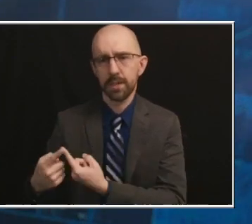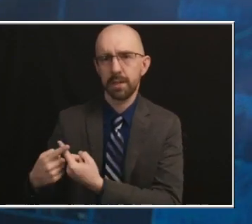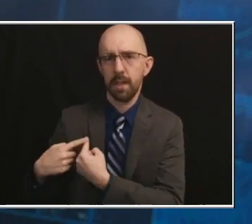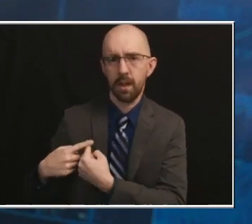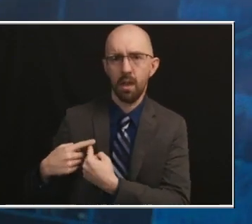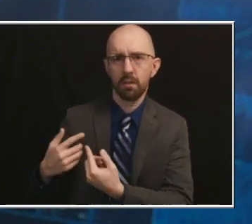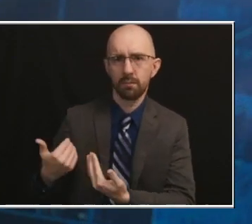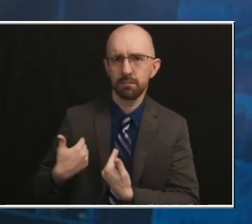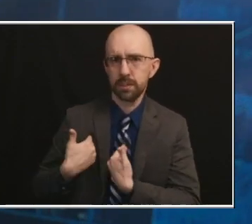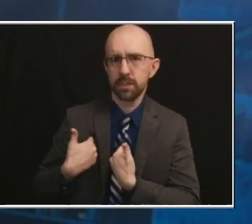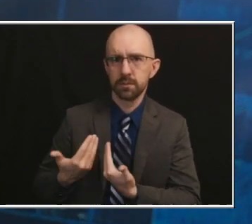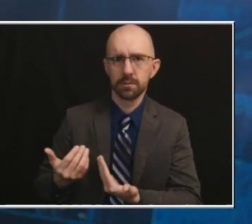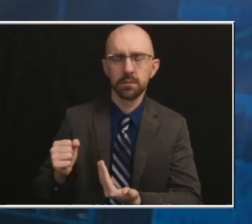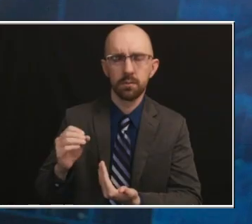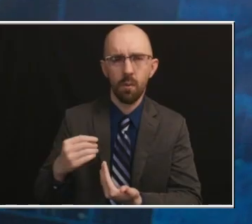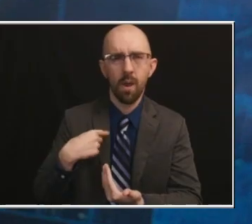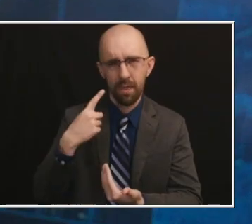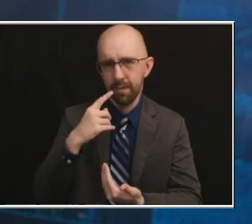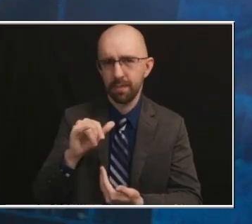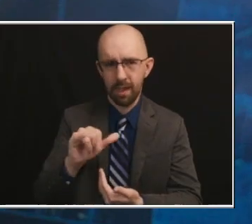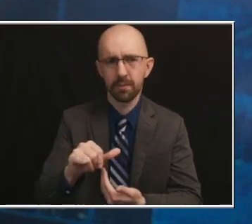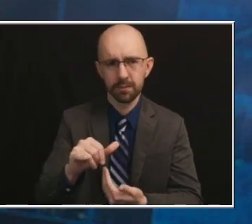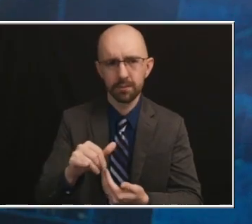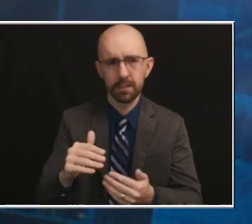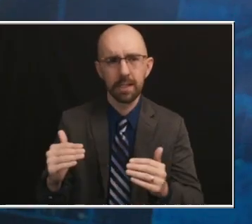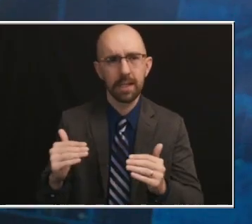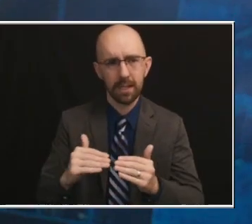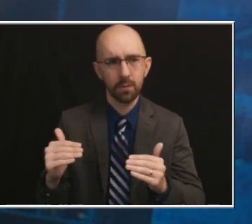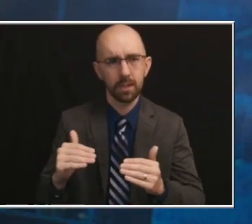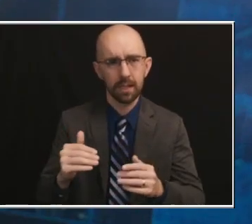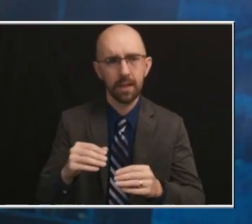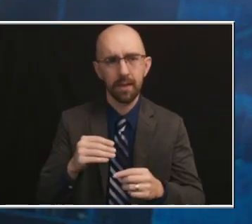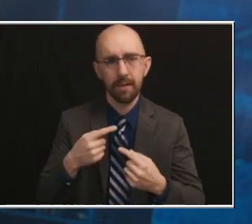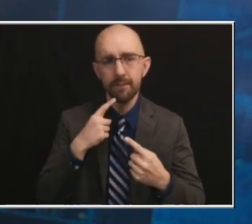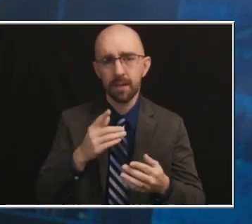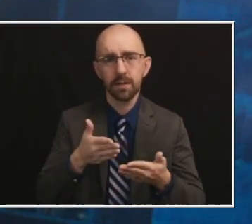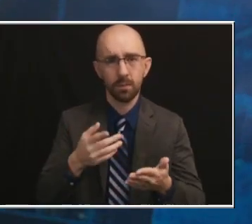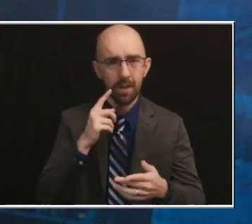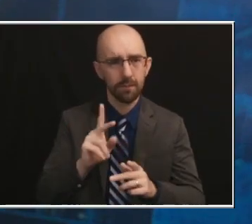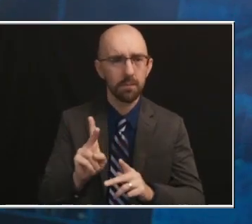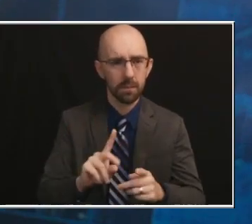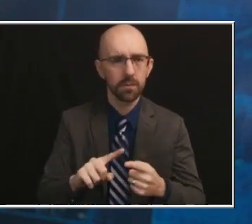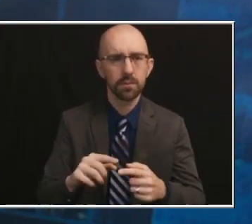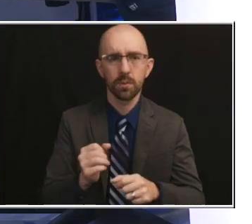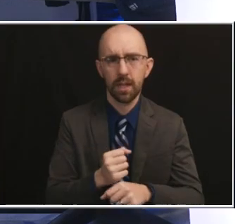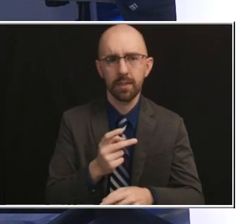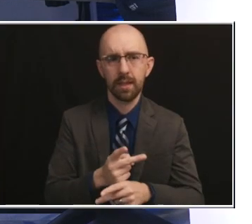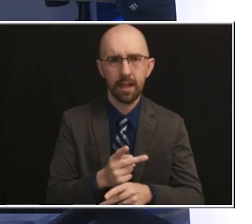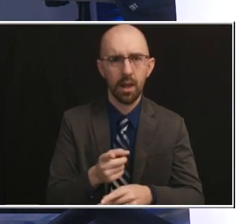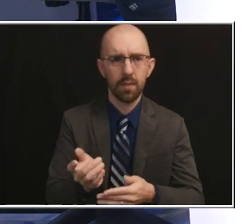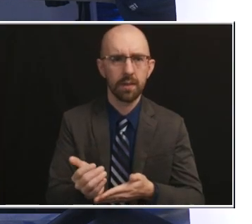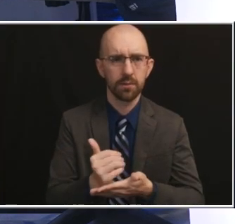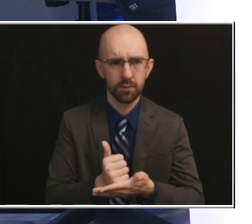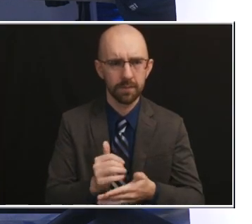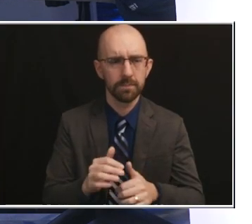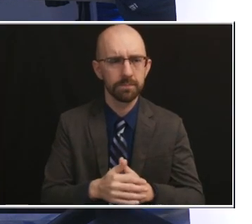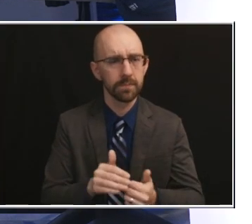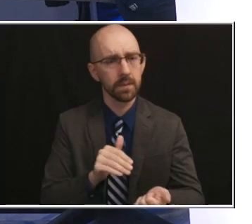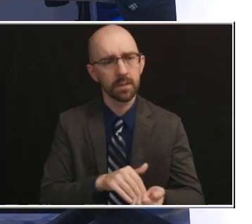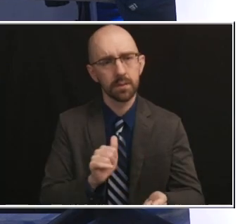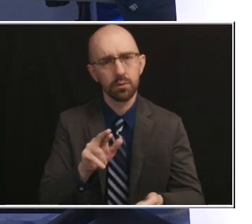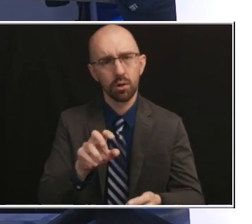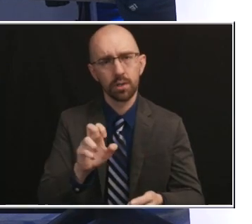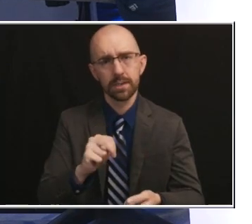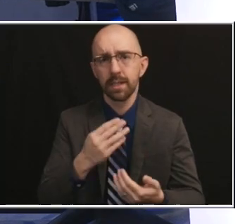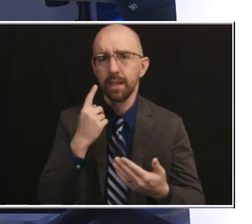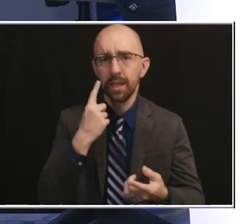so I think that's an equally effective way for people to get the care they deserve. Dr. Jarzan, thank you for coming on the